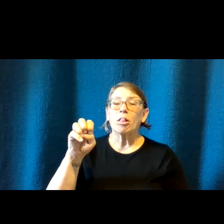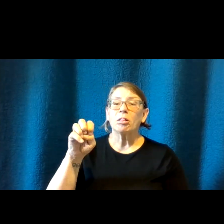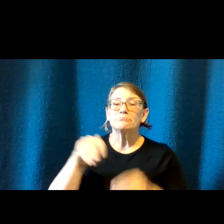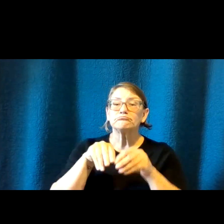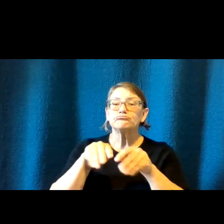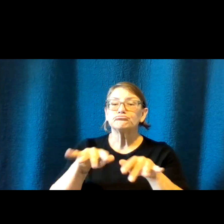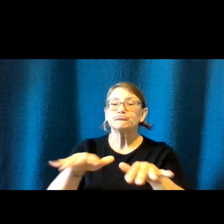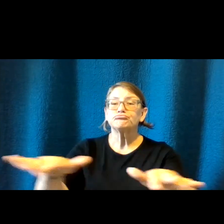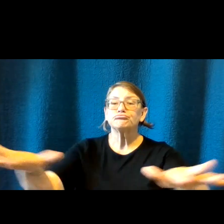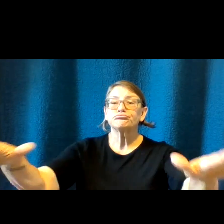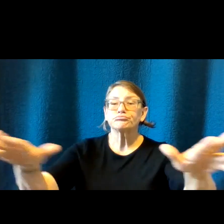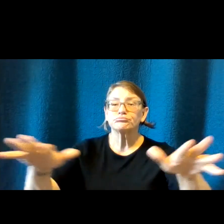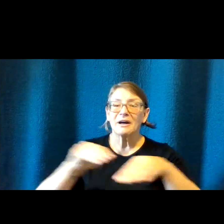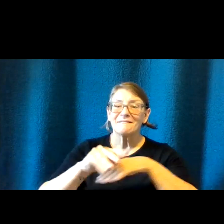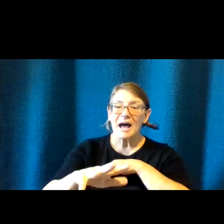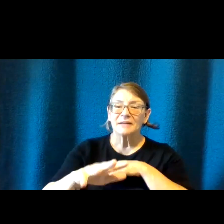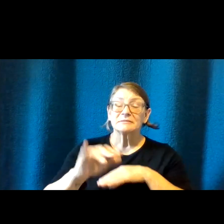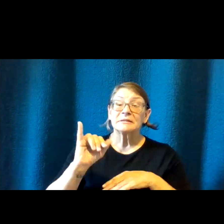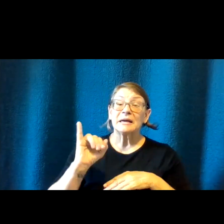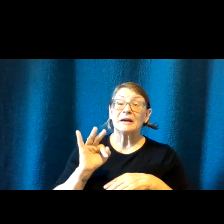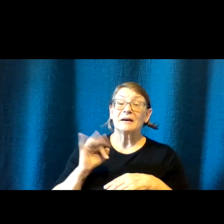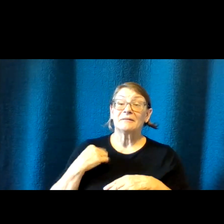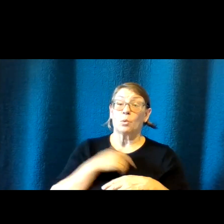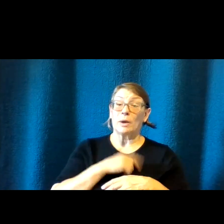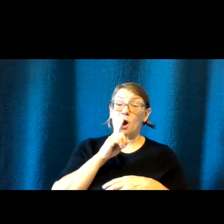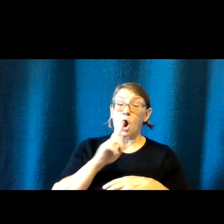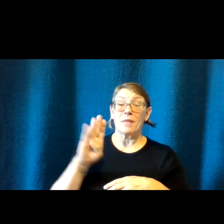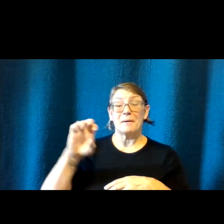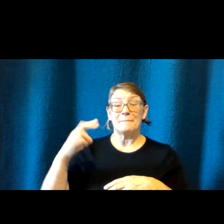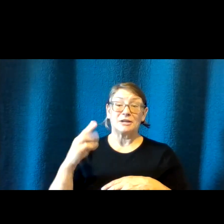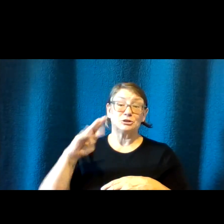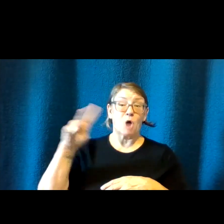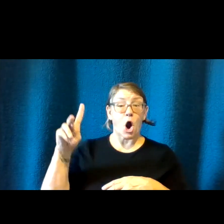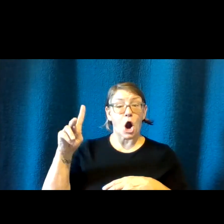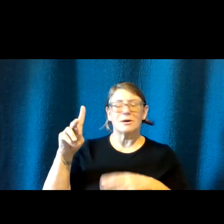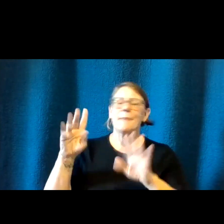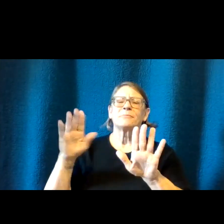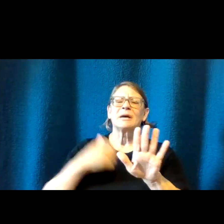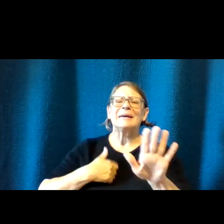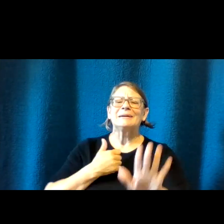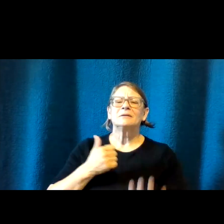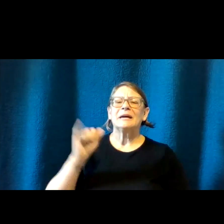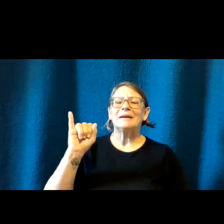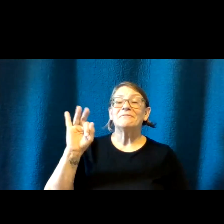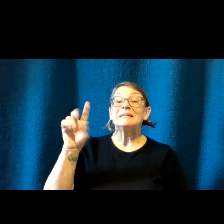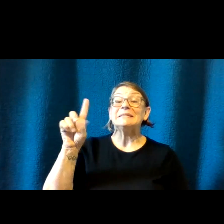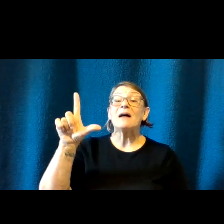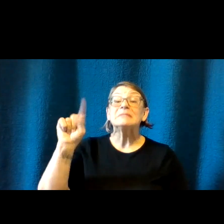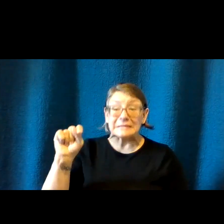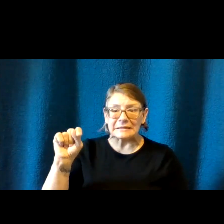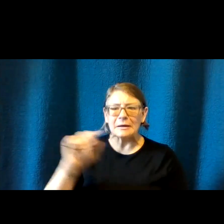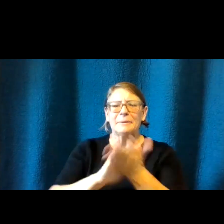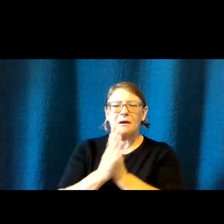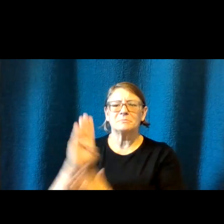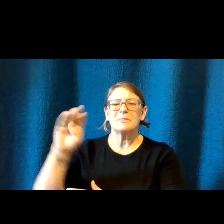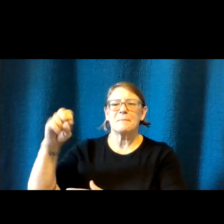and that you guys are like the benchmark, like, look what we're doing. And then maybe the deaf and hard of hearing